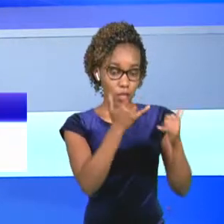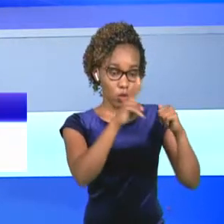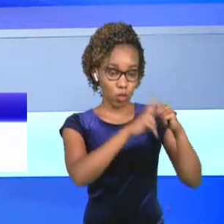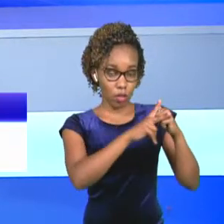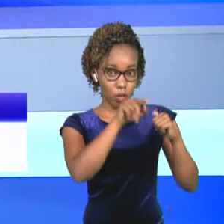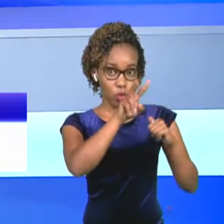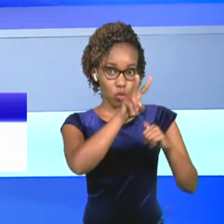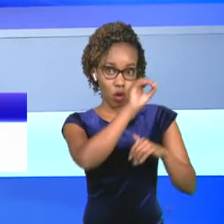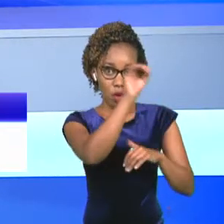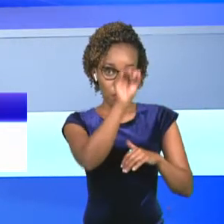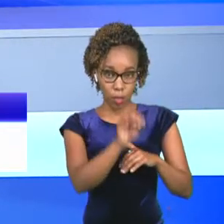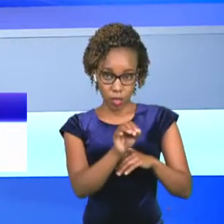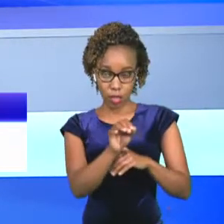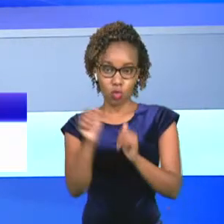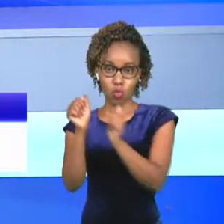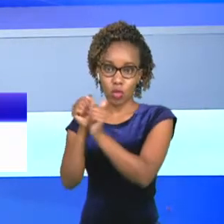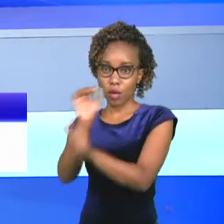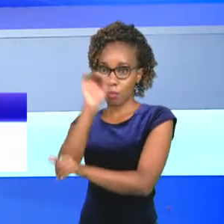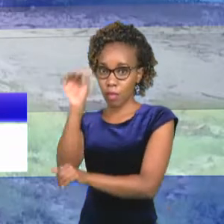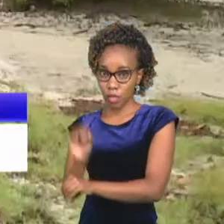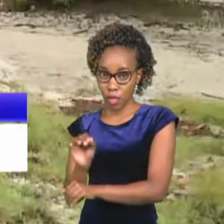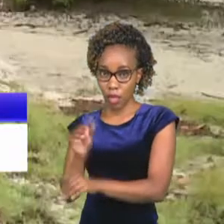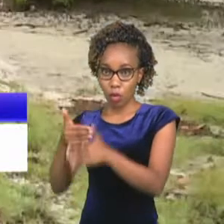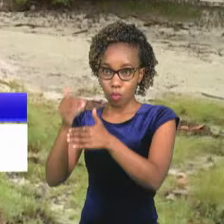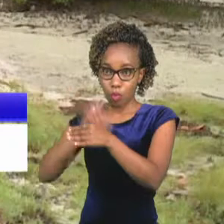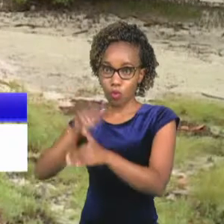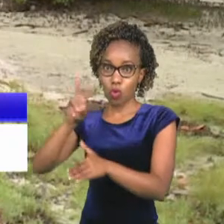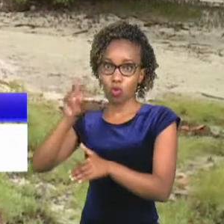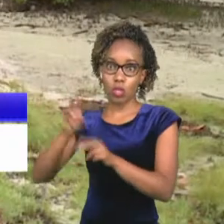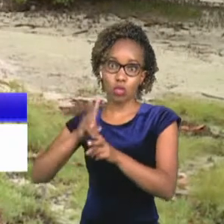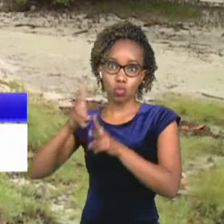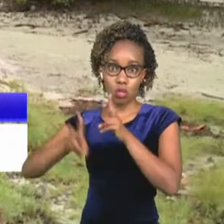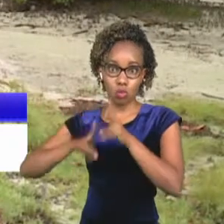to 10% by 2022.